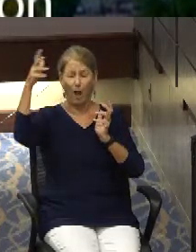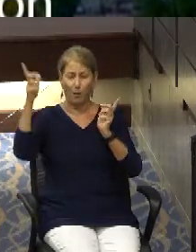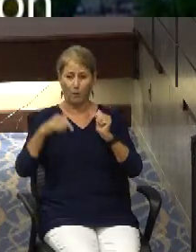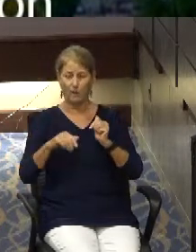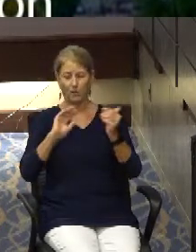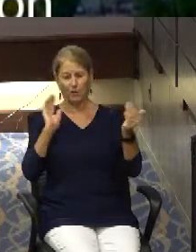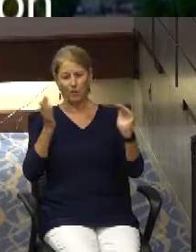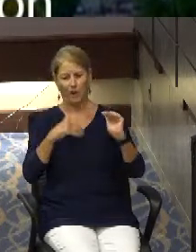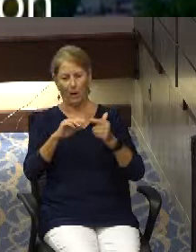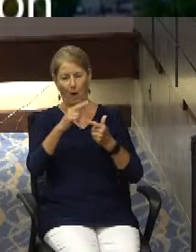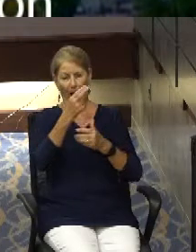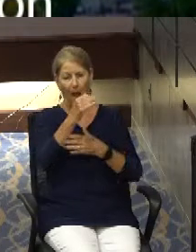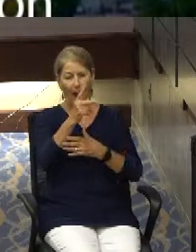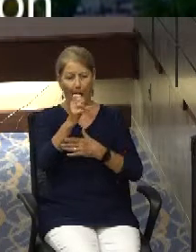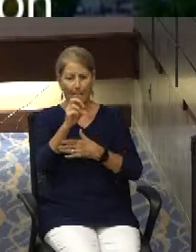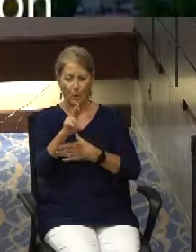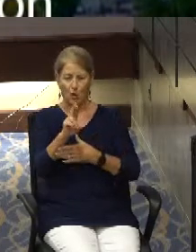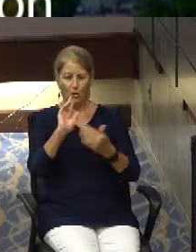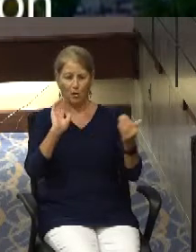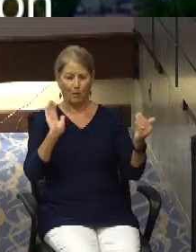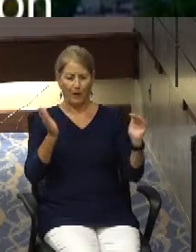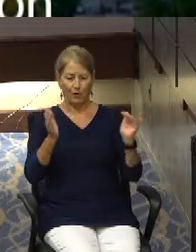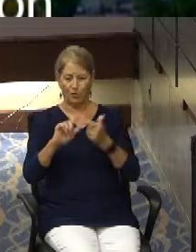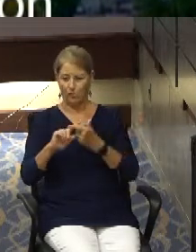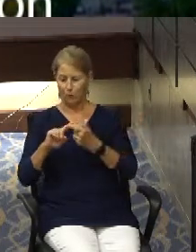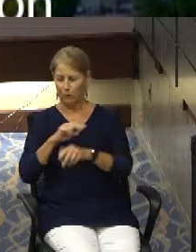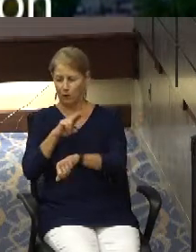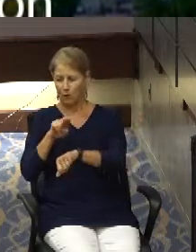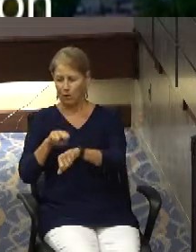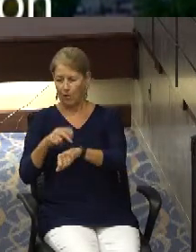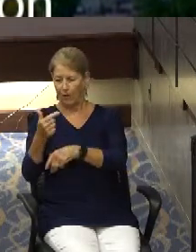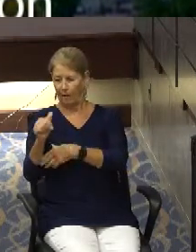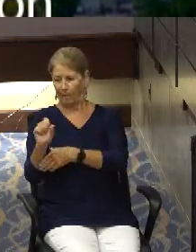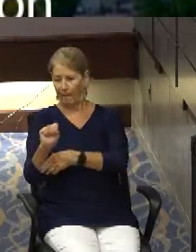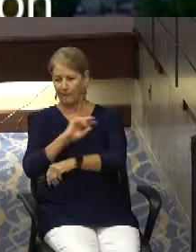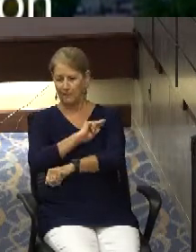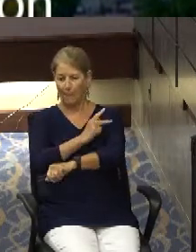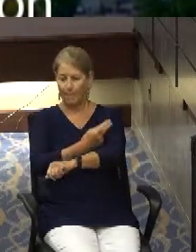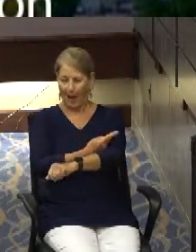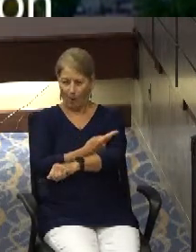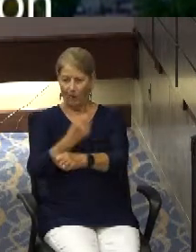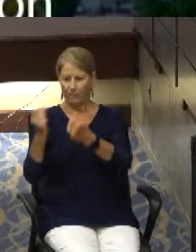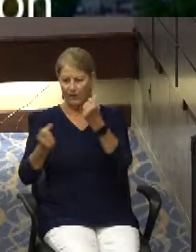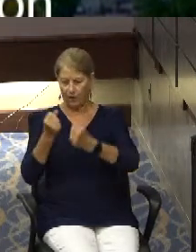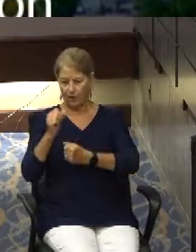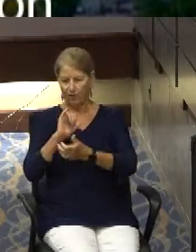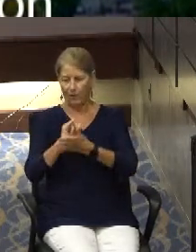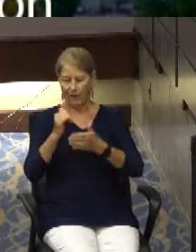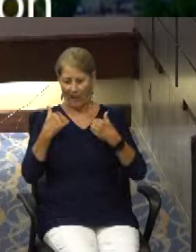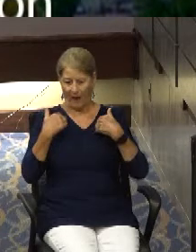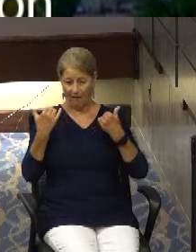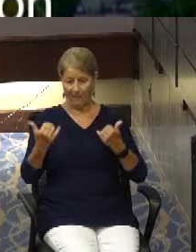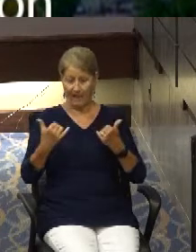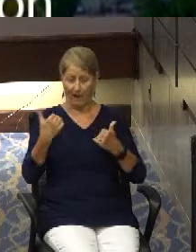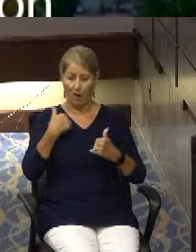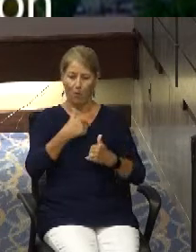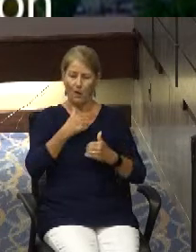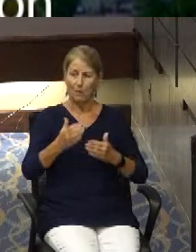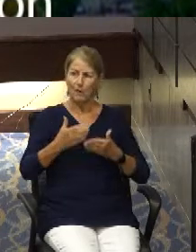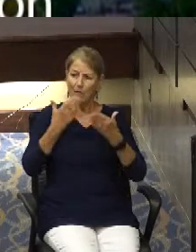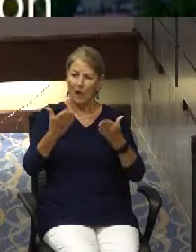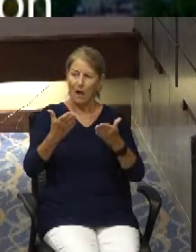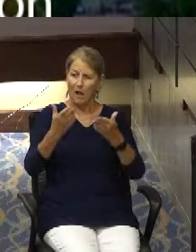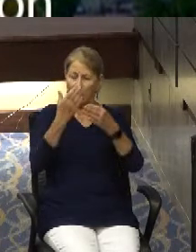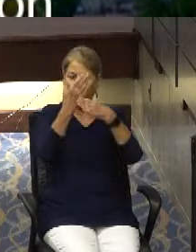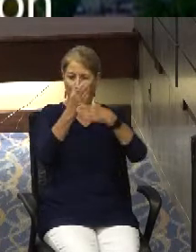that we're buying versus the conventional gas-powered vehicles that they're in right now. We did provide you a breakdown of the